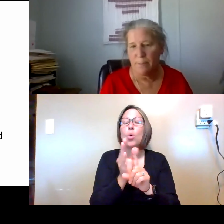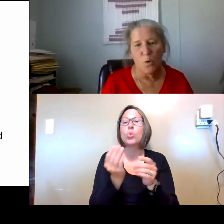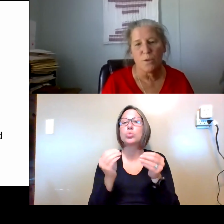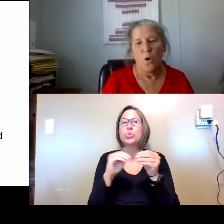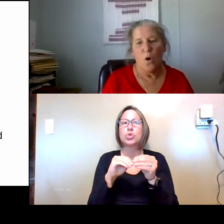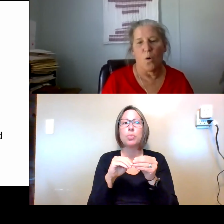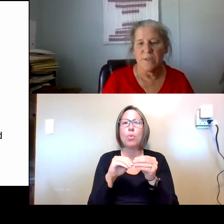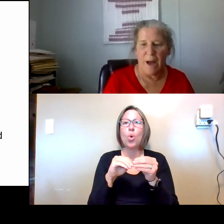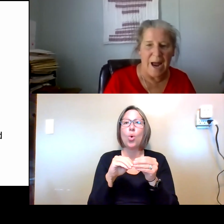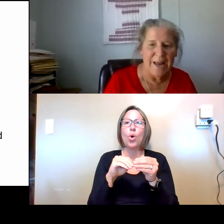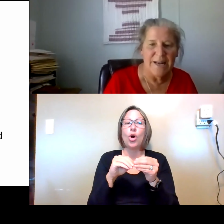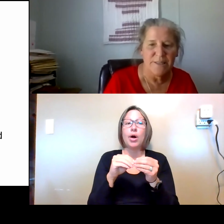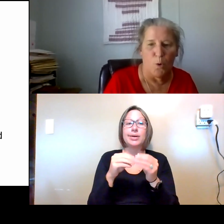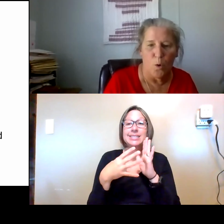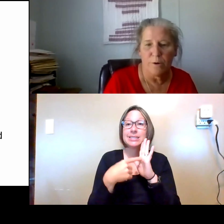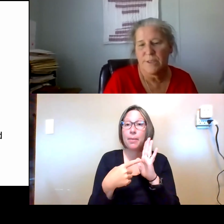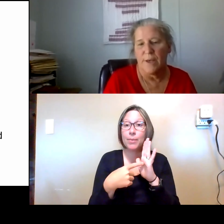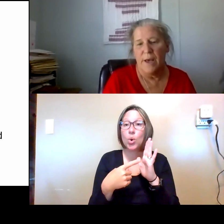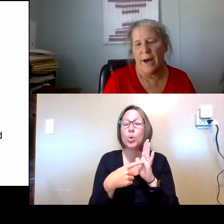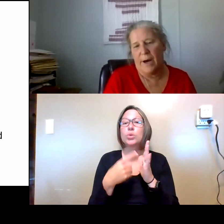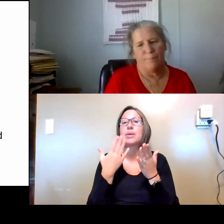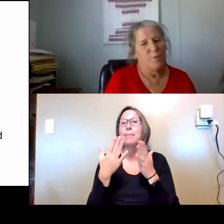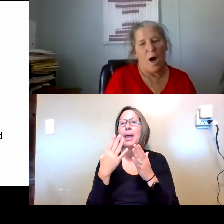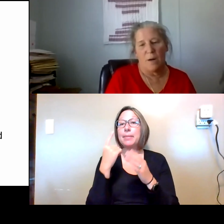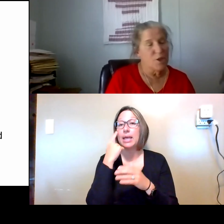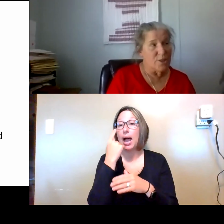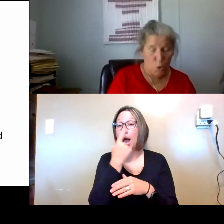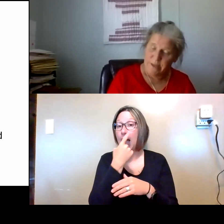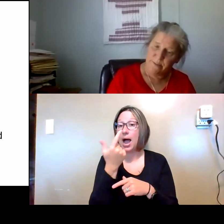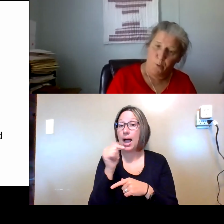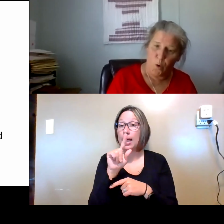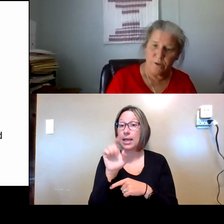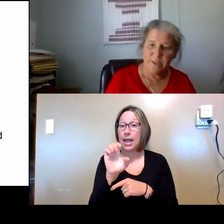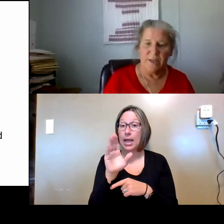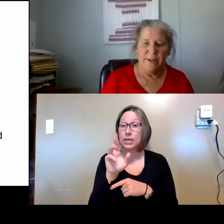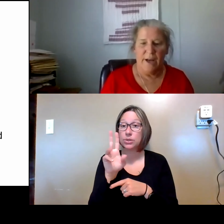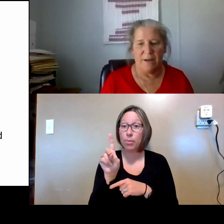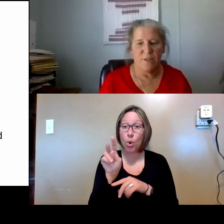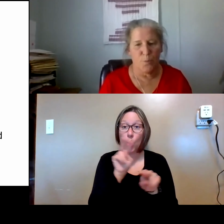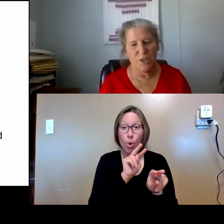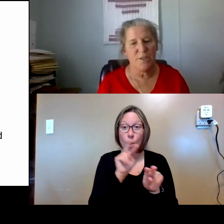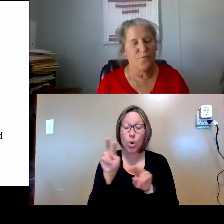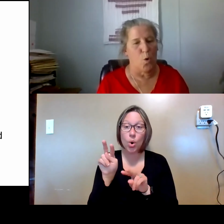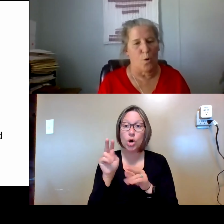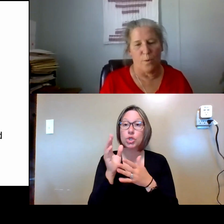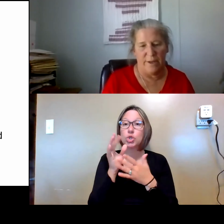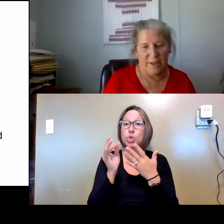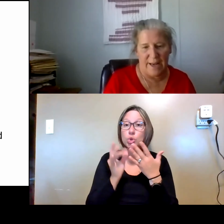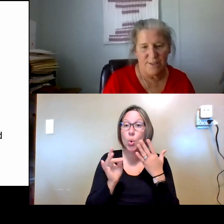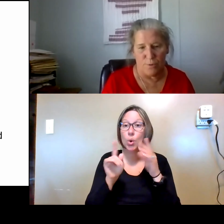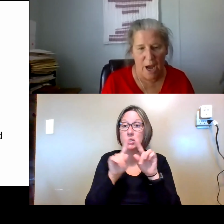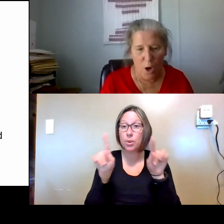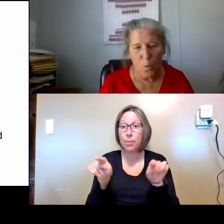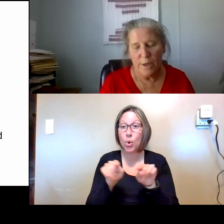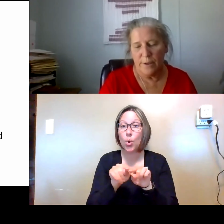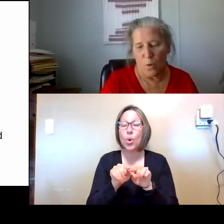tangible symbols or some eye gaze boards, object choice boards, switches for